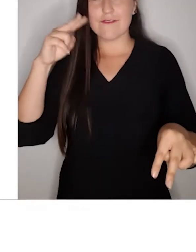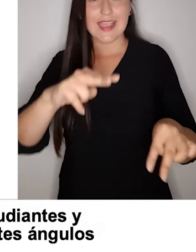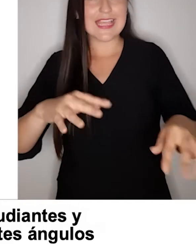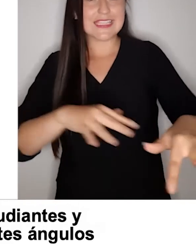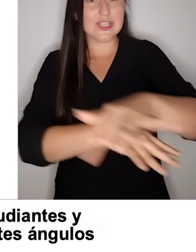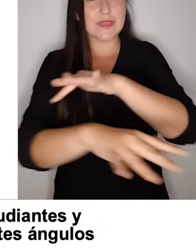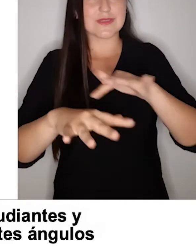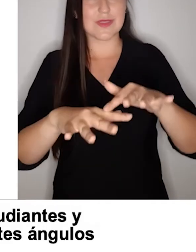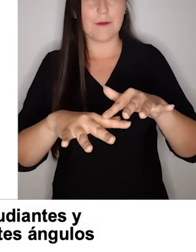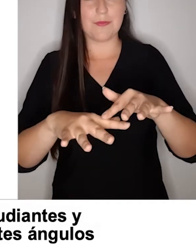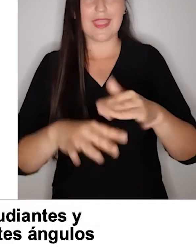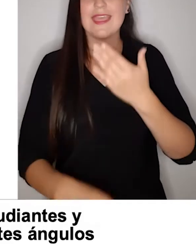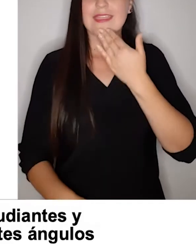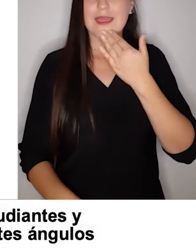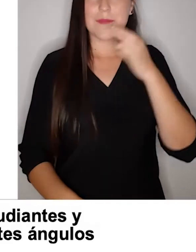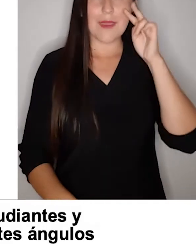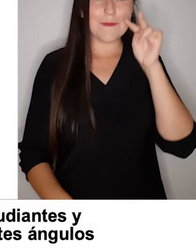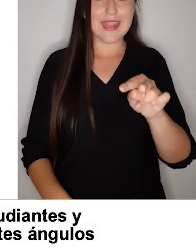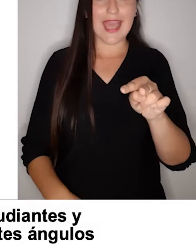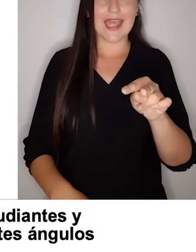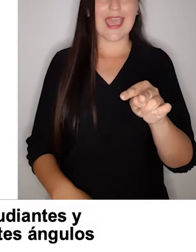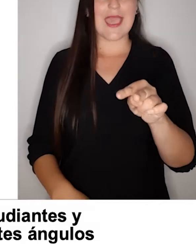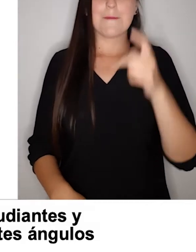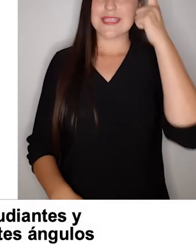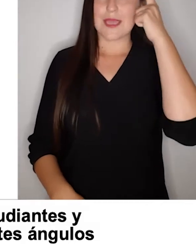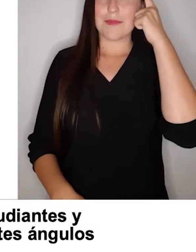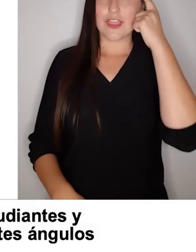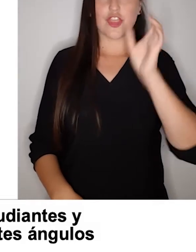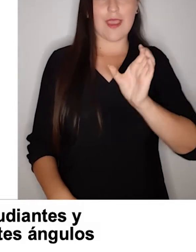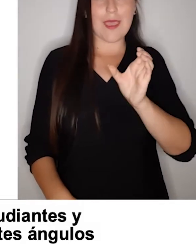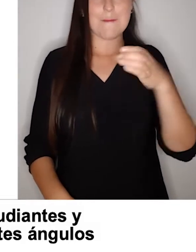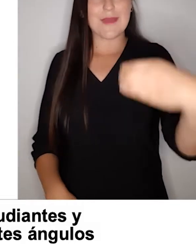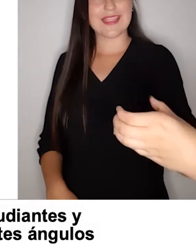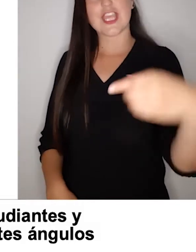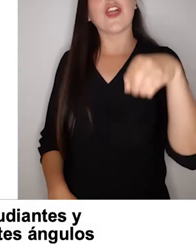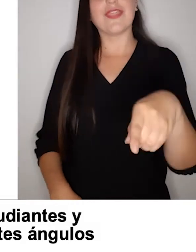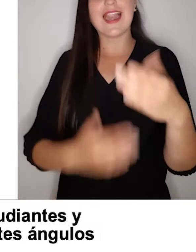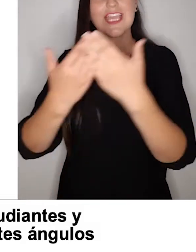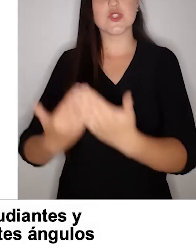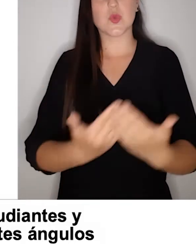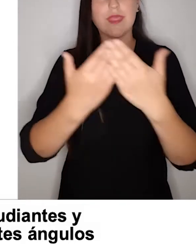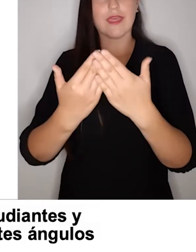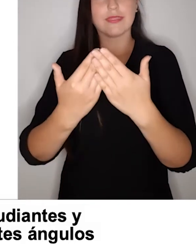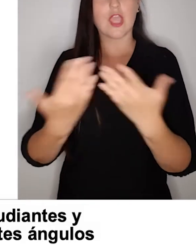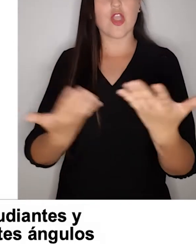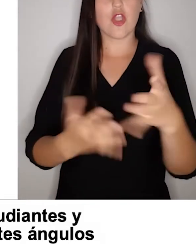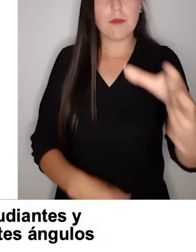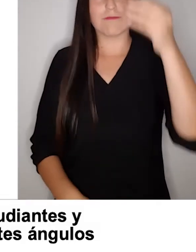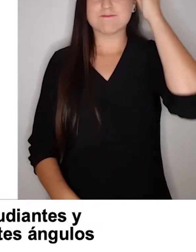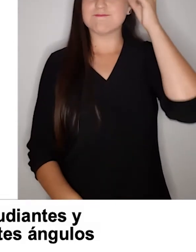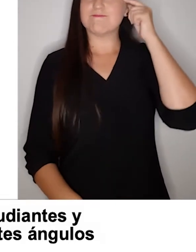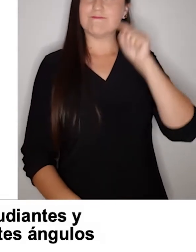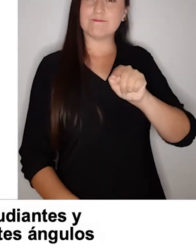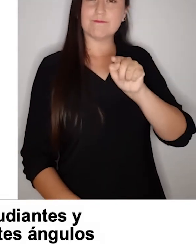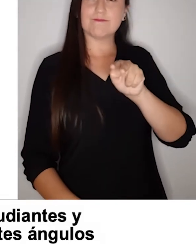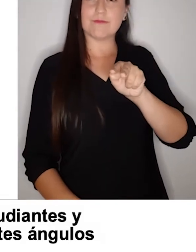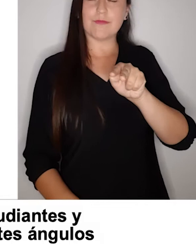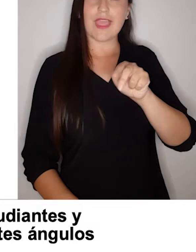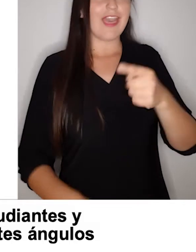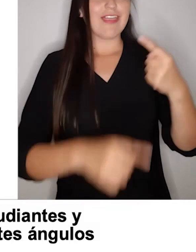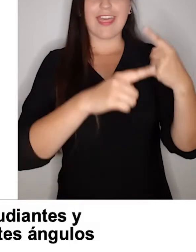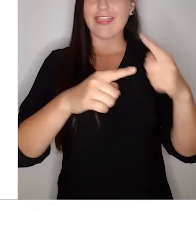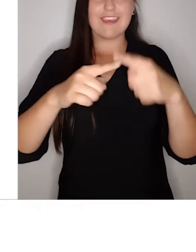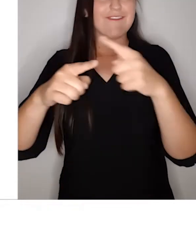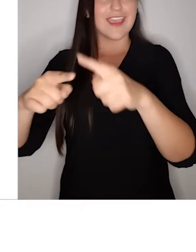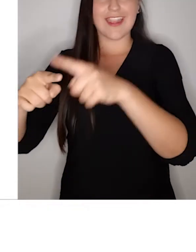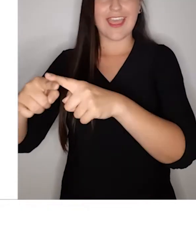perspectives, also from the perspectives of pupils and others. Seeing the situation from